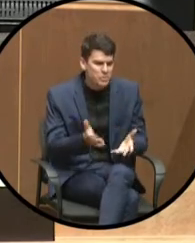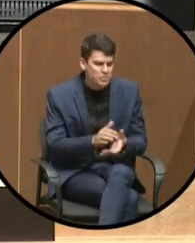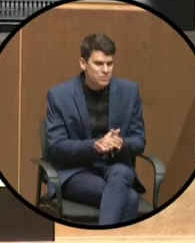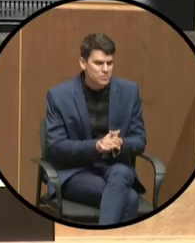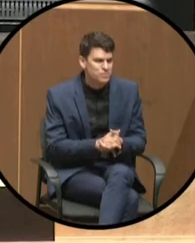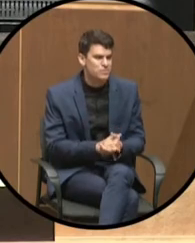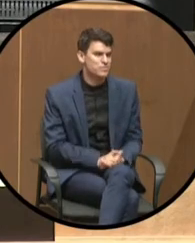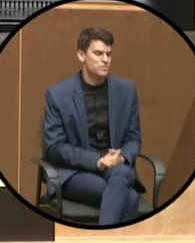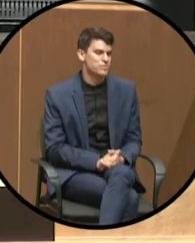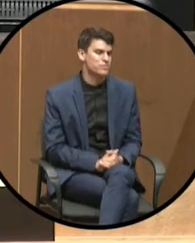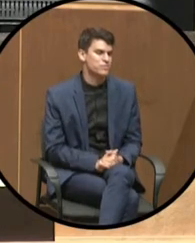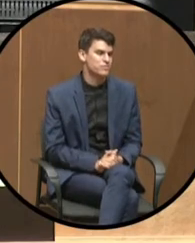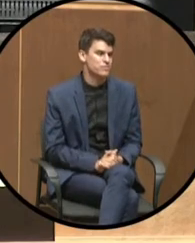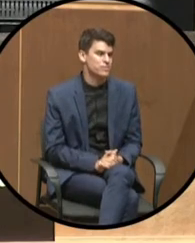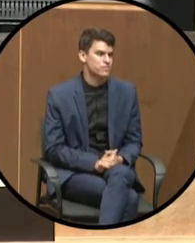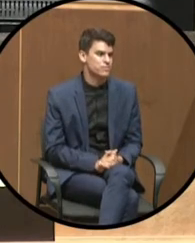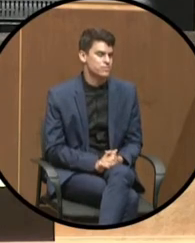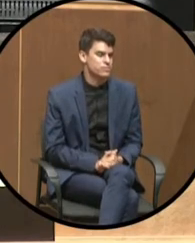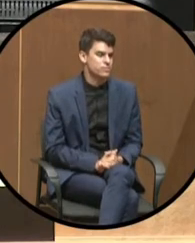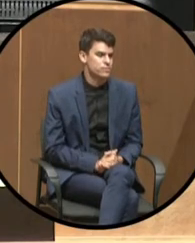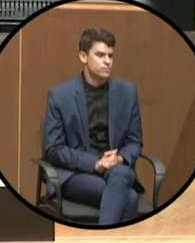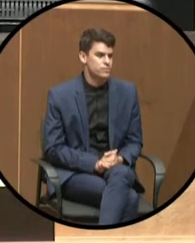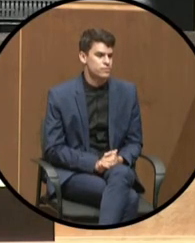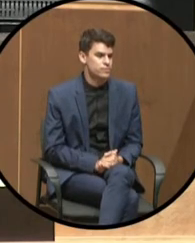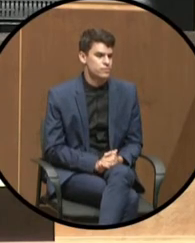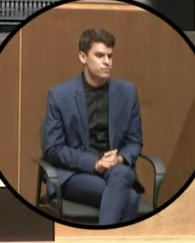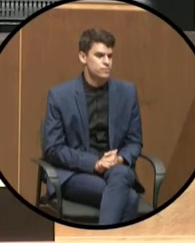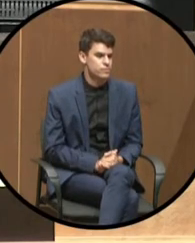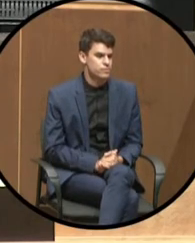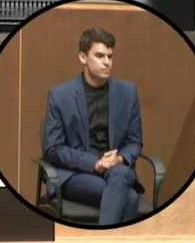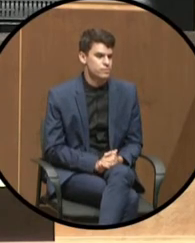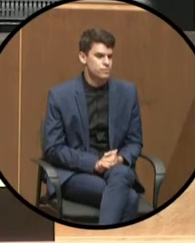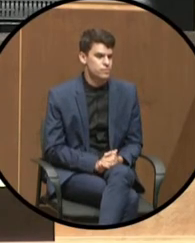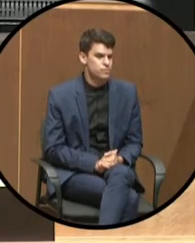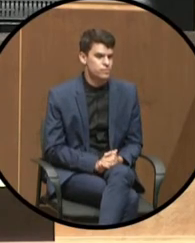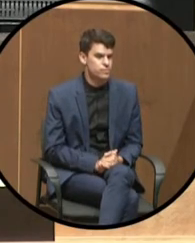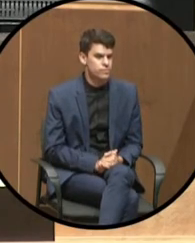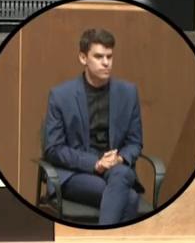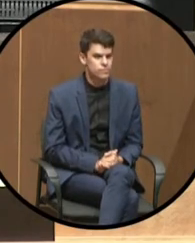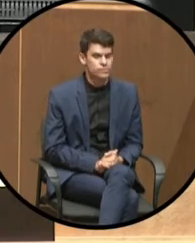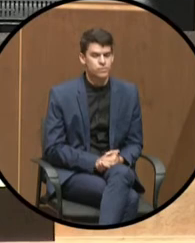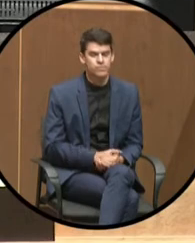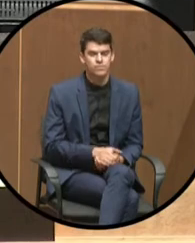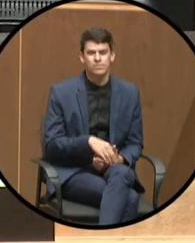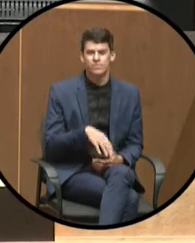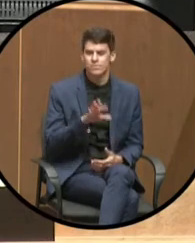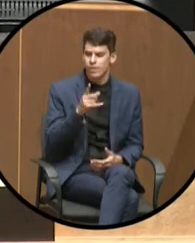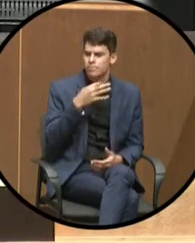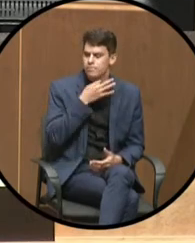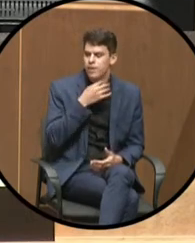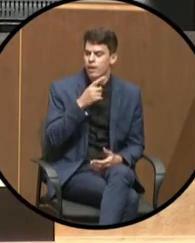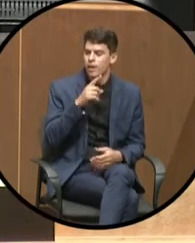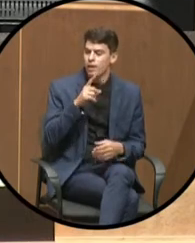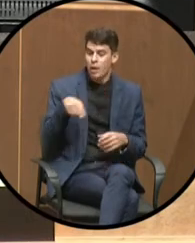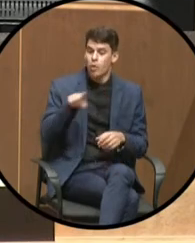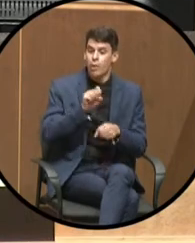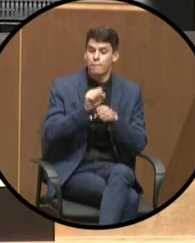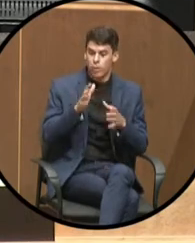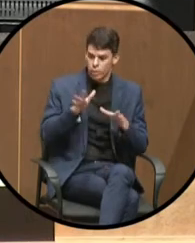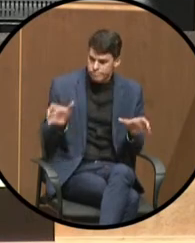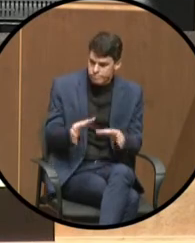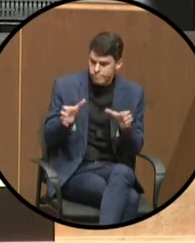I would like to know also about encouraging the use of the mask for those employees that are